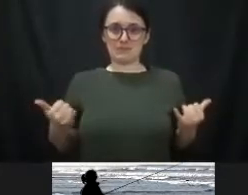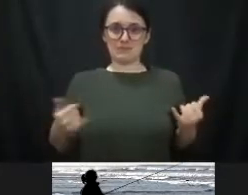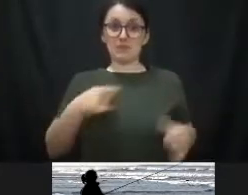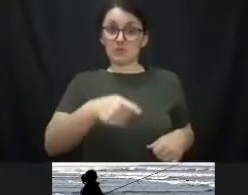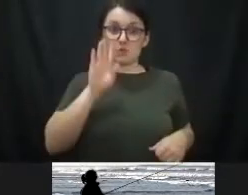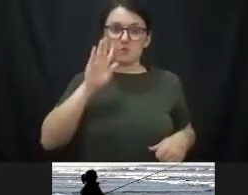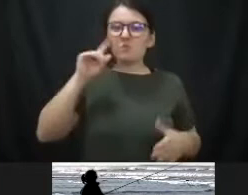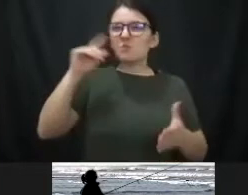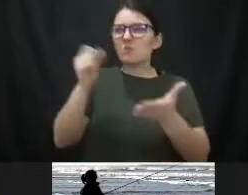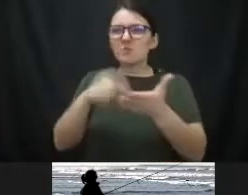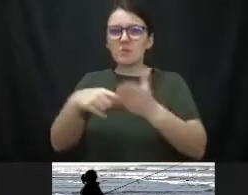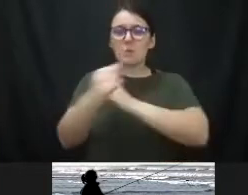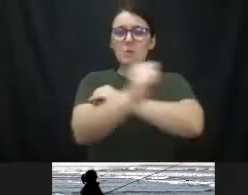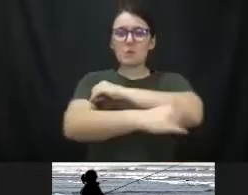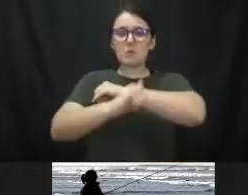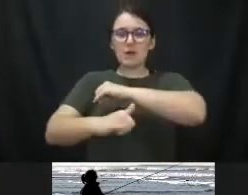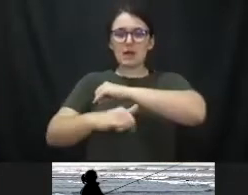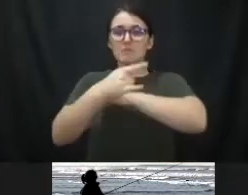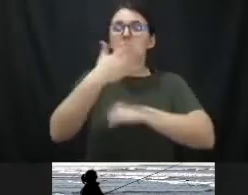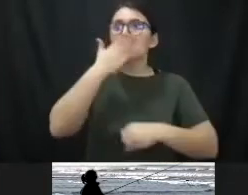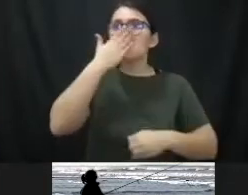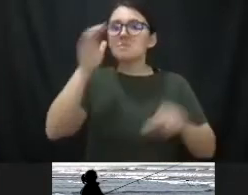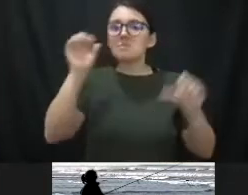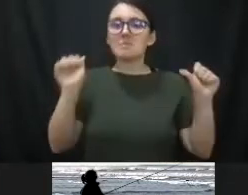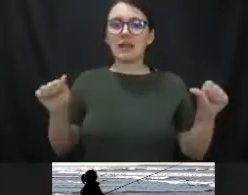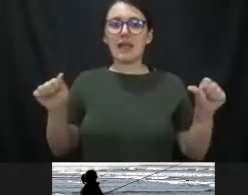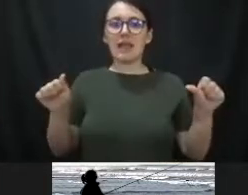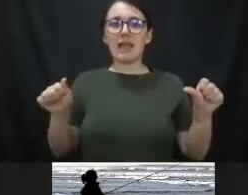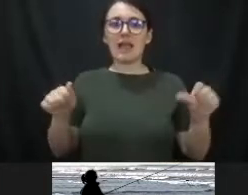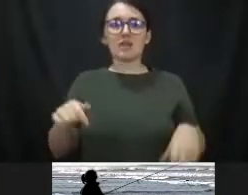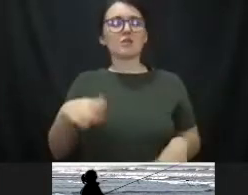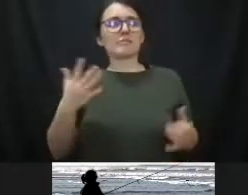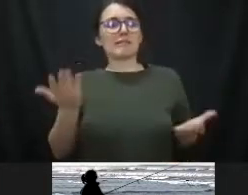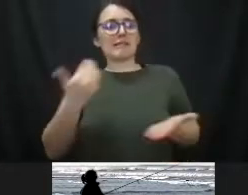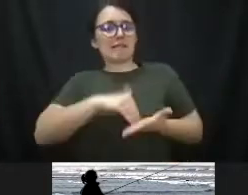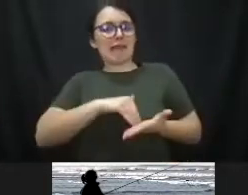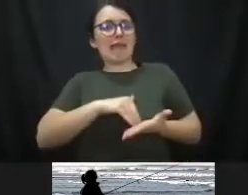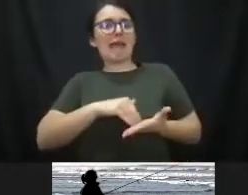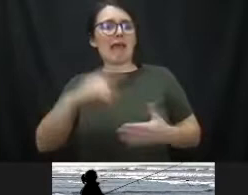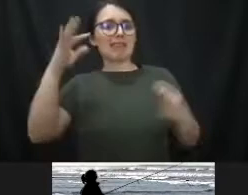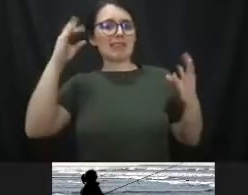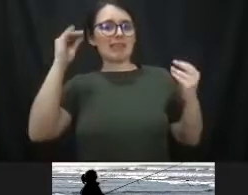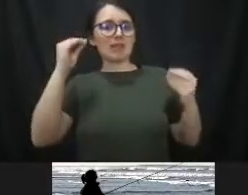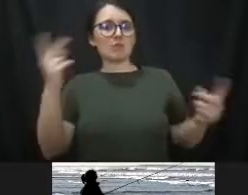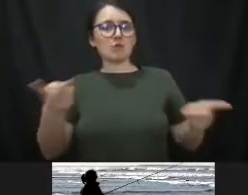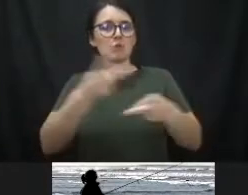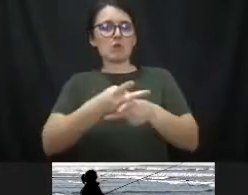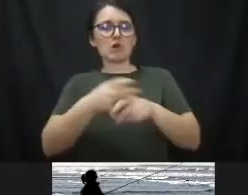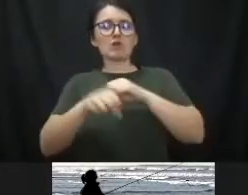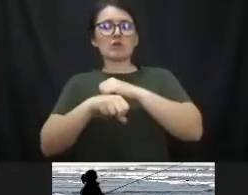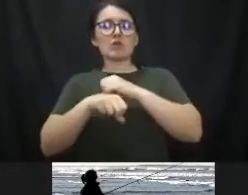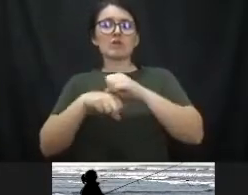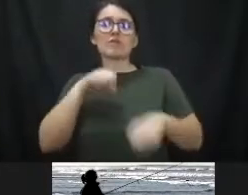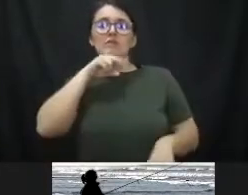She sniffs them out. So just think of like the worst fart you've ever smelled. That's what gray whale breath smells